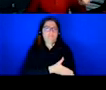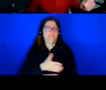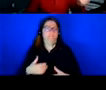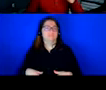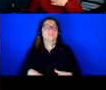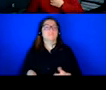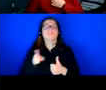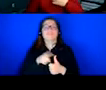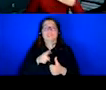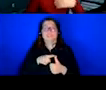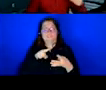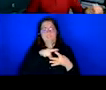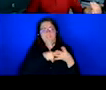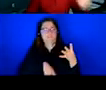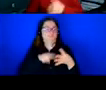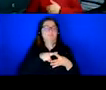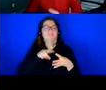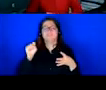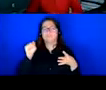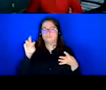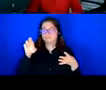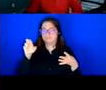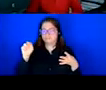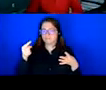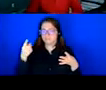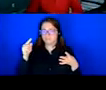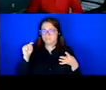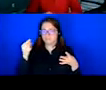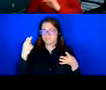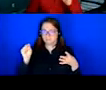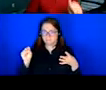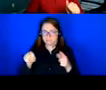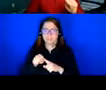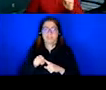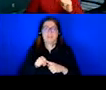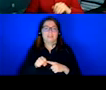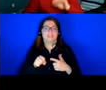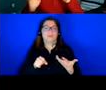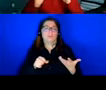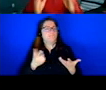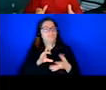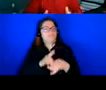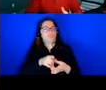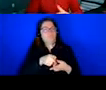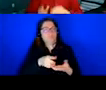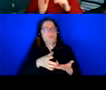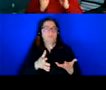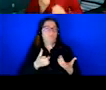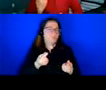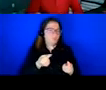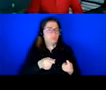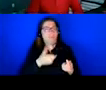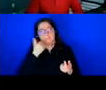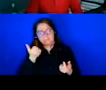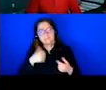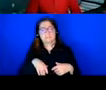strengths are personal and unique to you and what you feel like you do and like best. So strengths are where you should be prioritizing. I'm a very